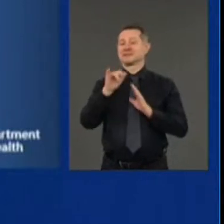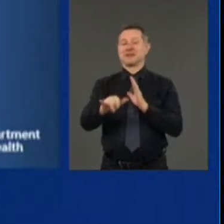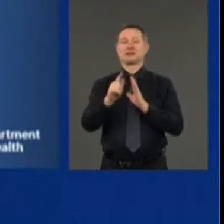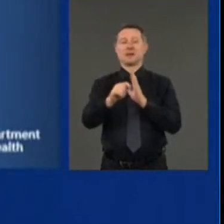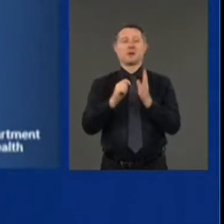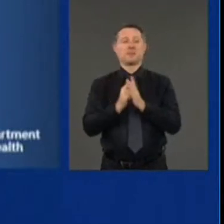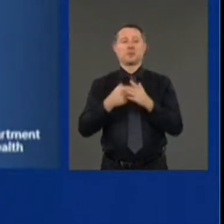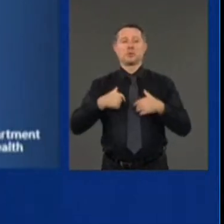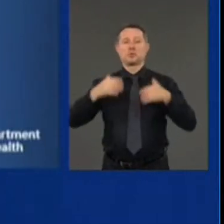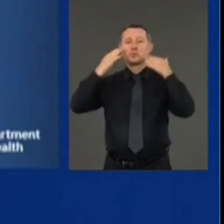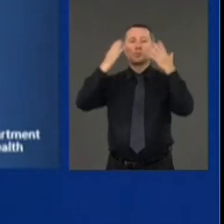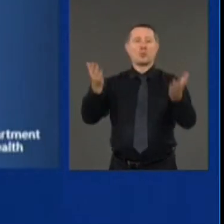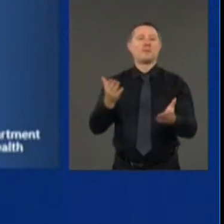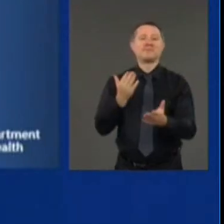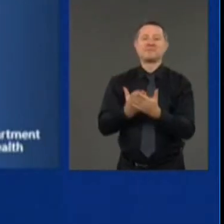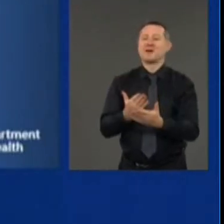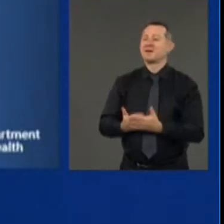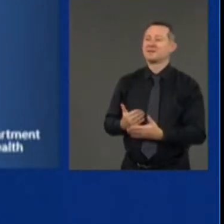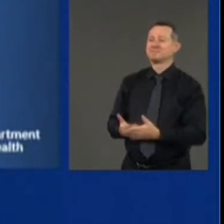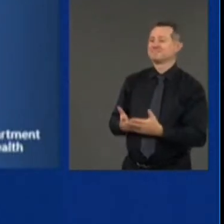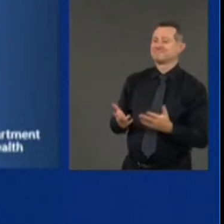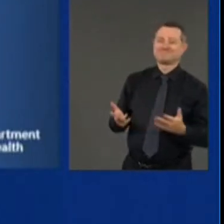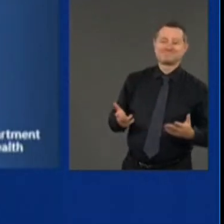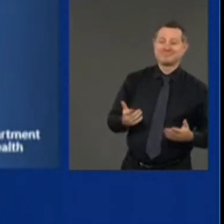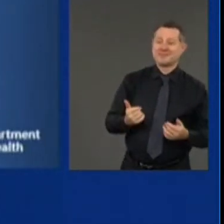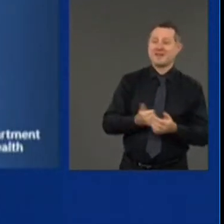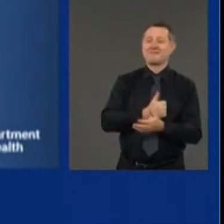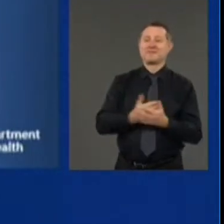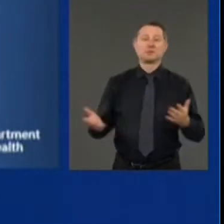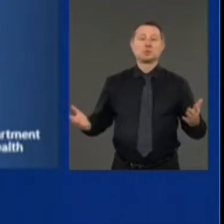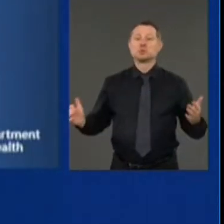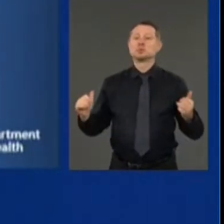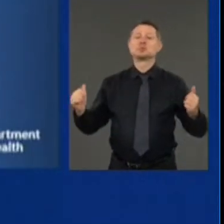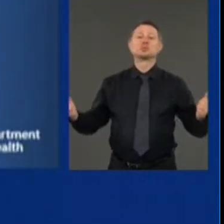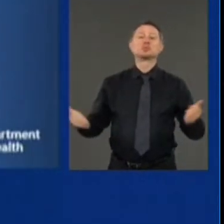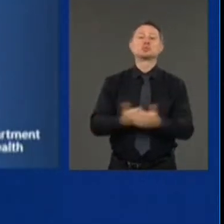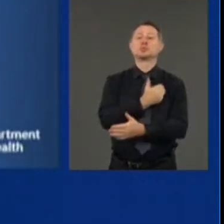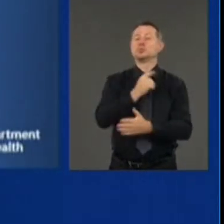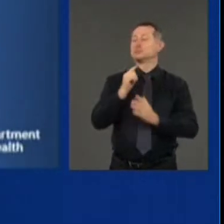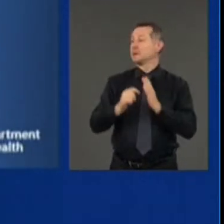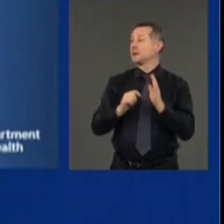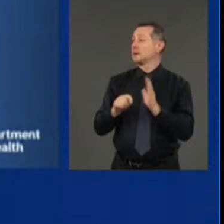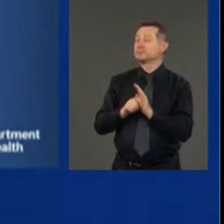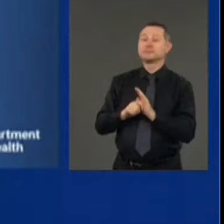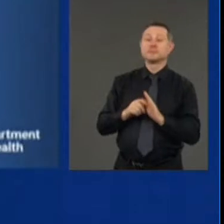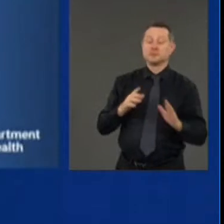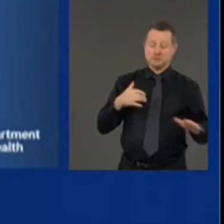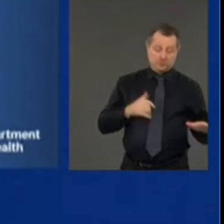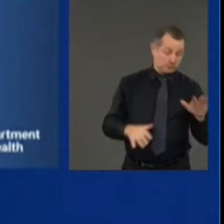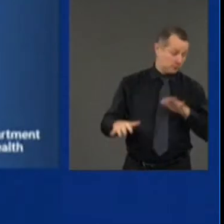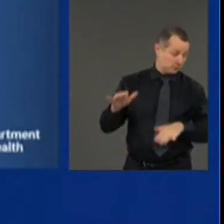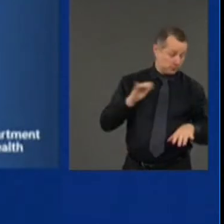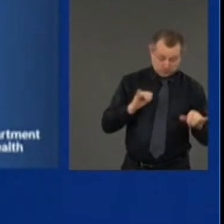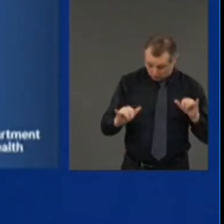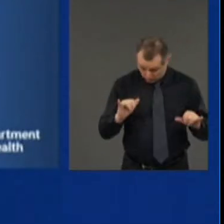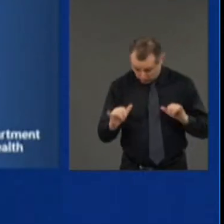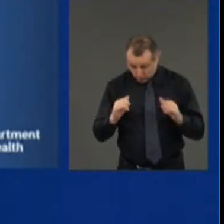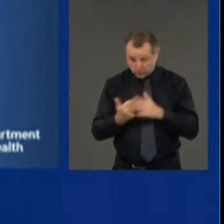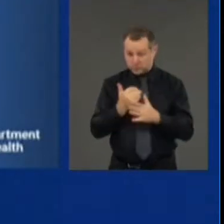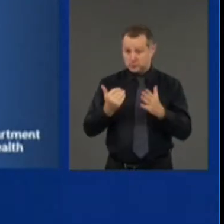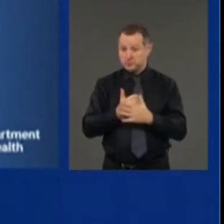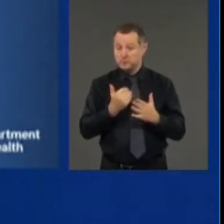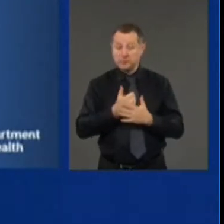the potency of this virus. Remember, this was all happening. As I said before, we have to stand at that moment in time and think about this. And when